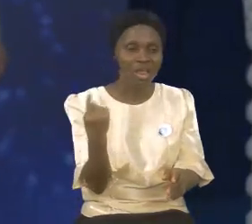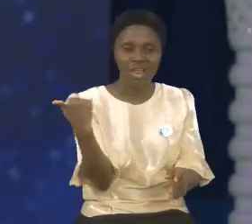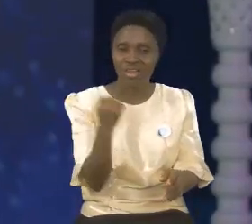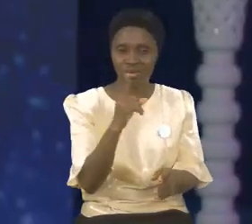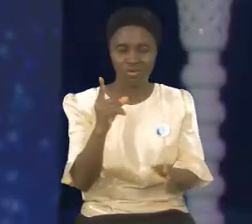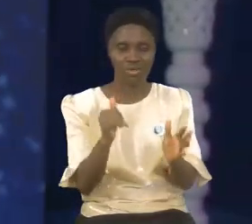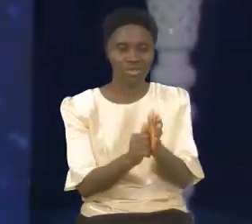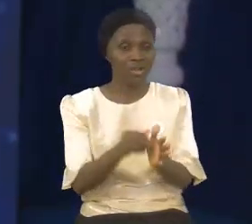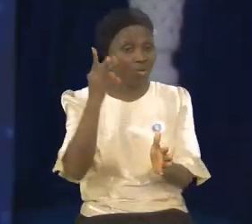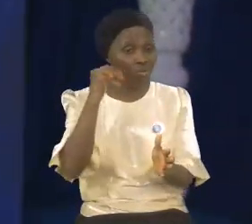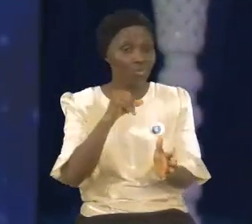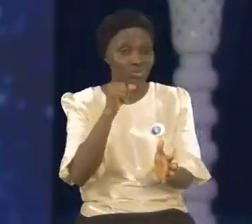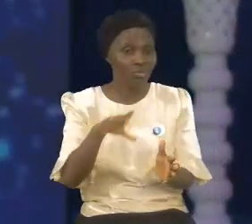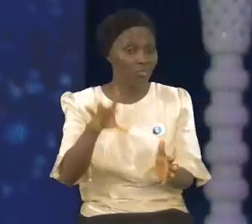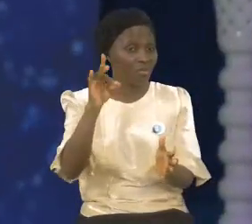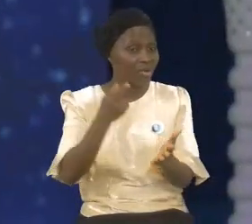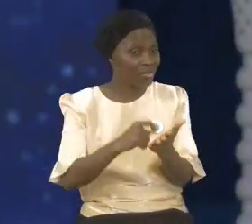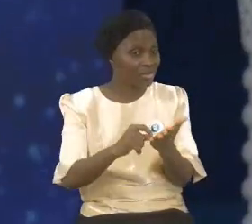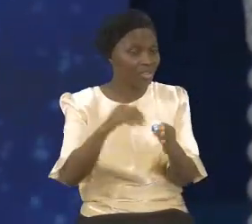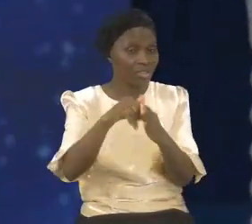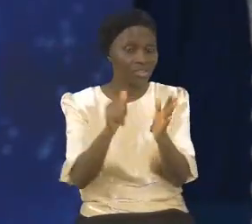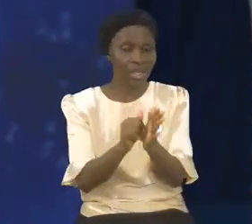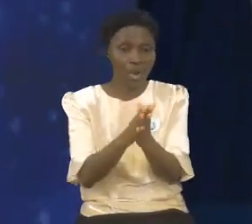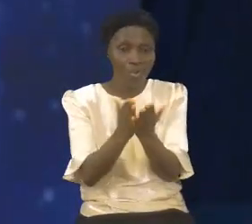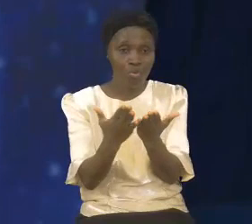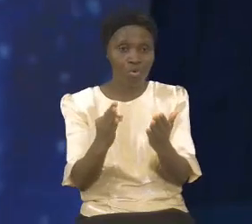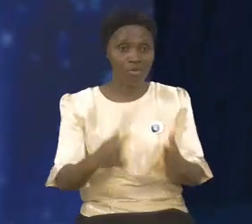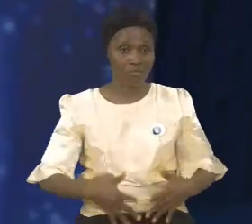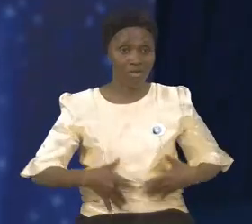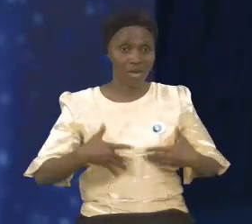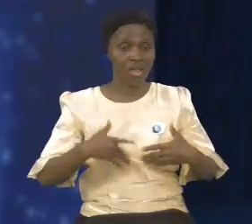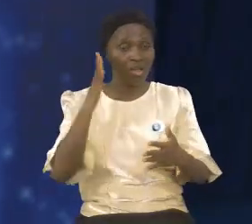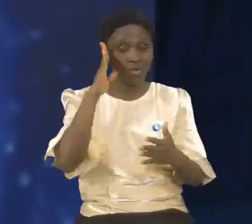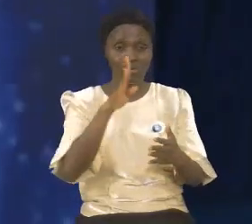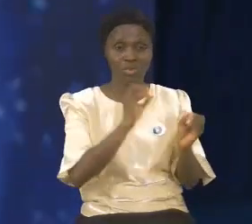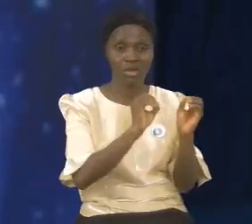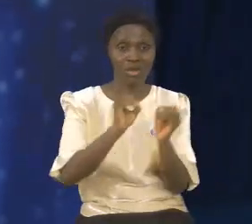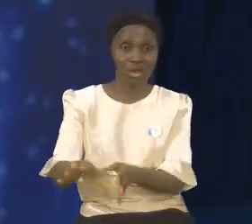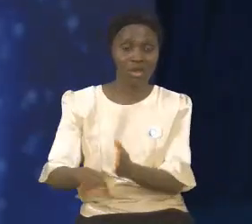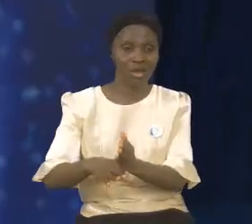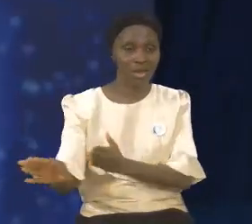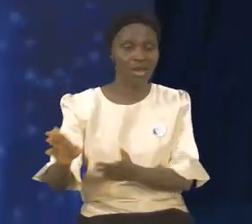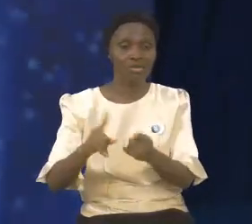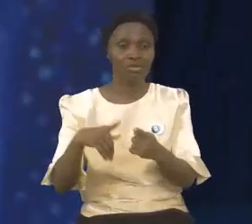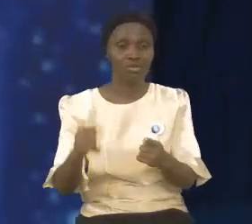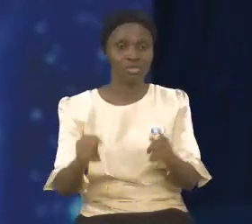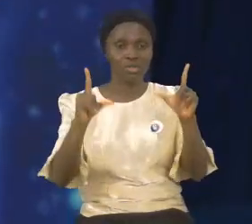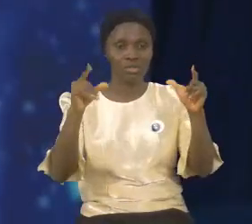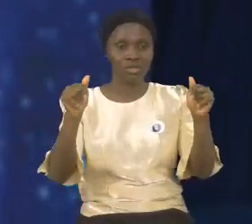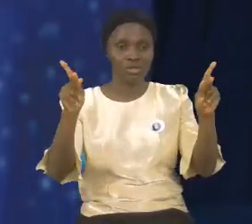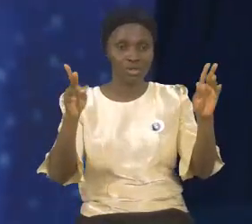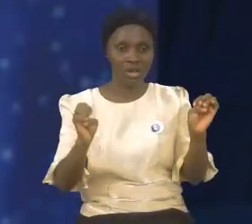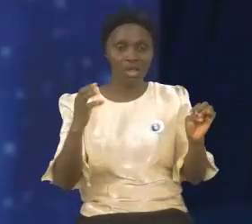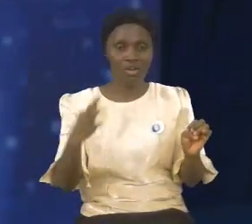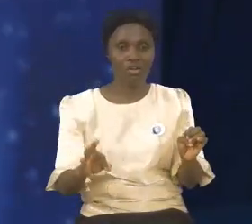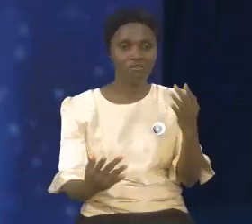found written in that book of life will be cast into the lake of fire. Judgment was